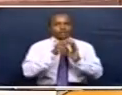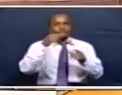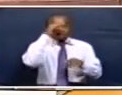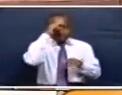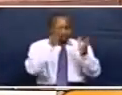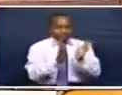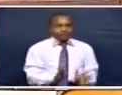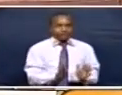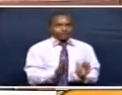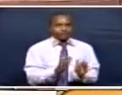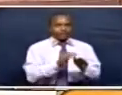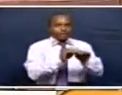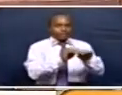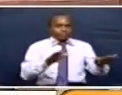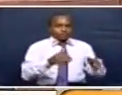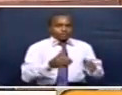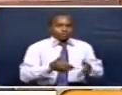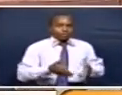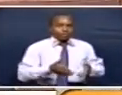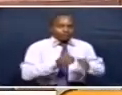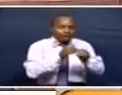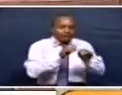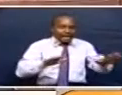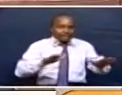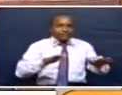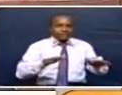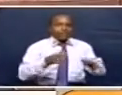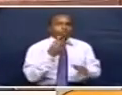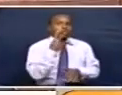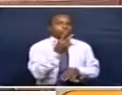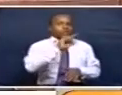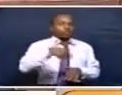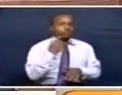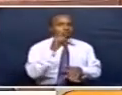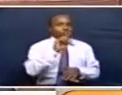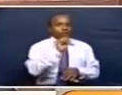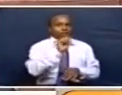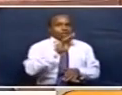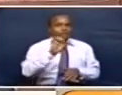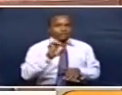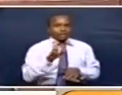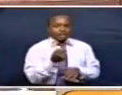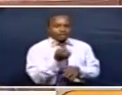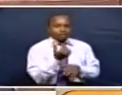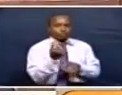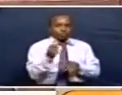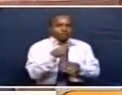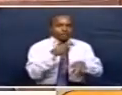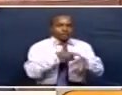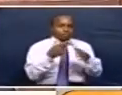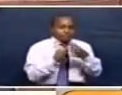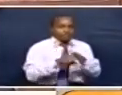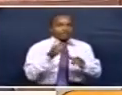piece of land on the highway to Machakos was 200,000 shillings per acre. Within a few months, when we started our investment